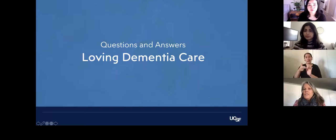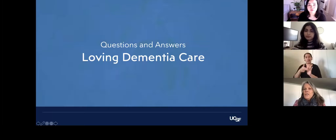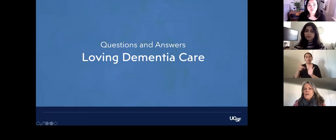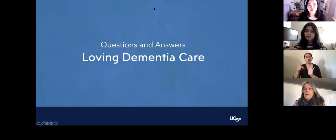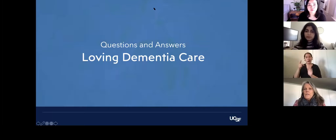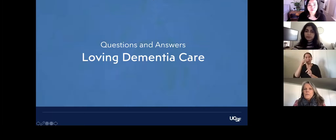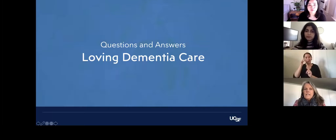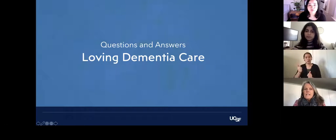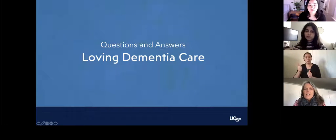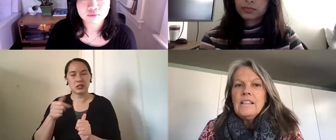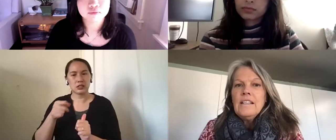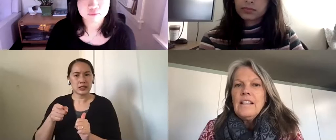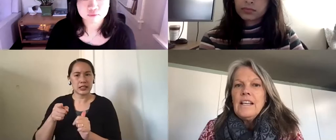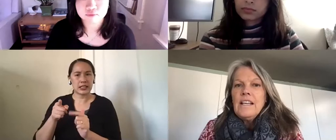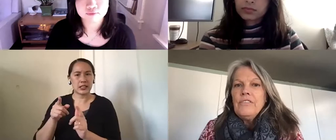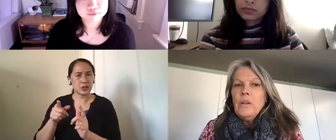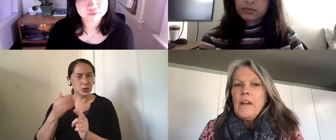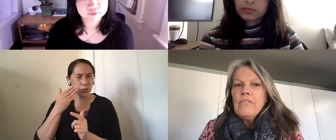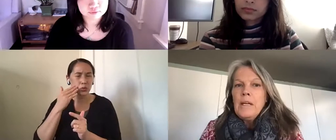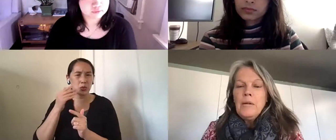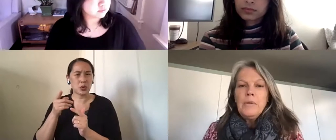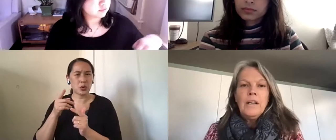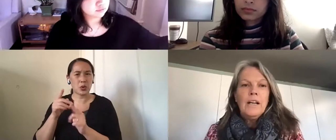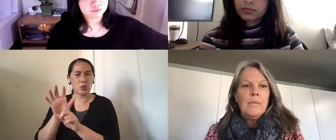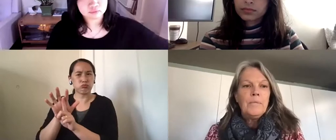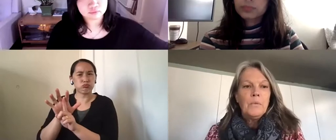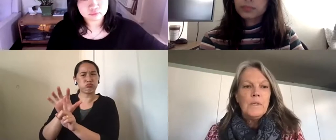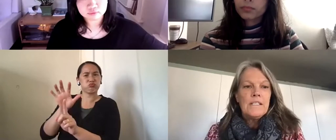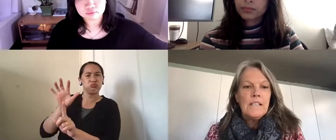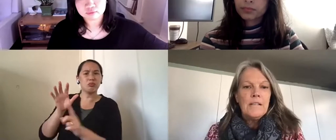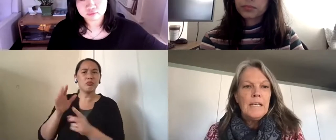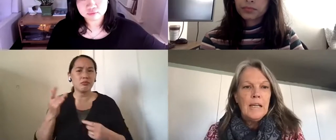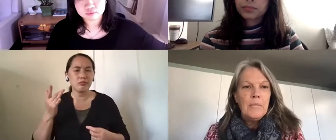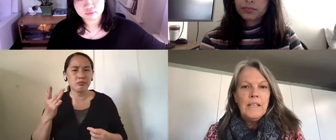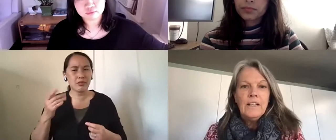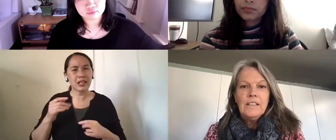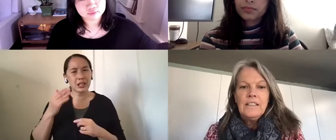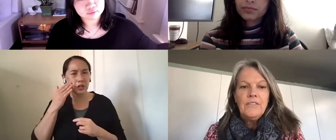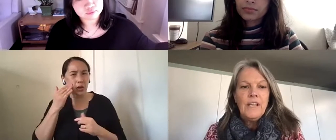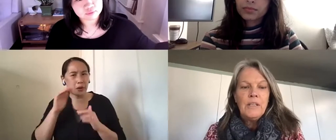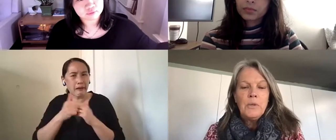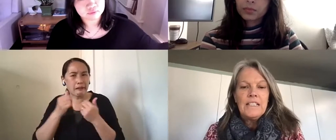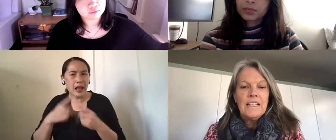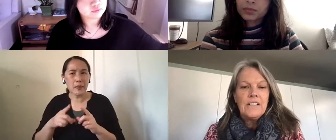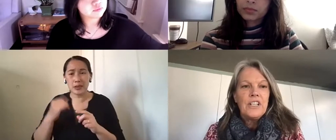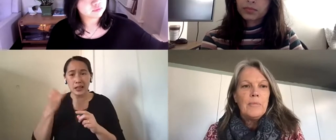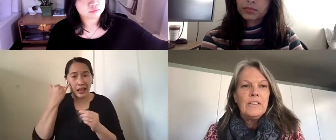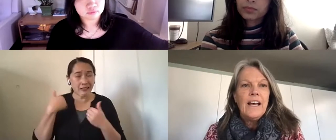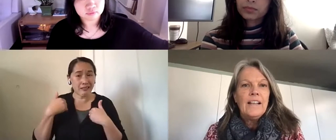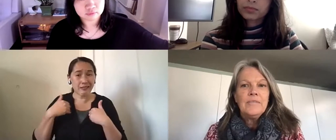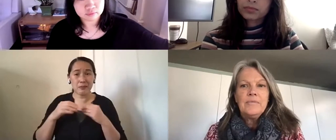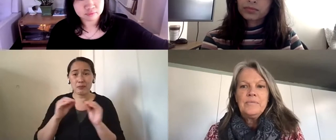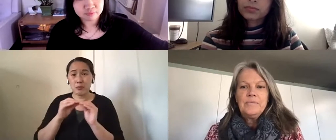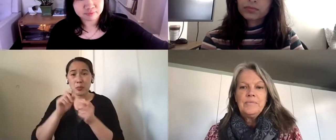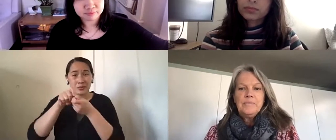if, if you know about what extent that they sort of fell away from him, um, once he became ill. And if you have any more details to share about